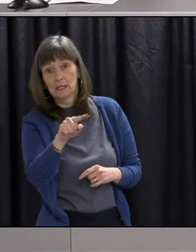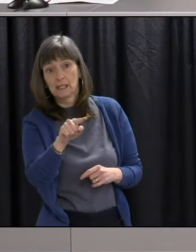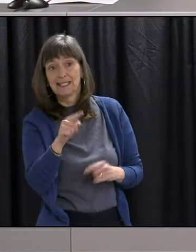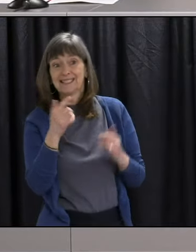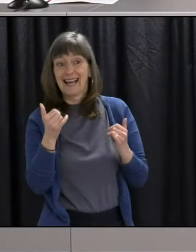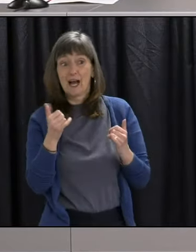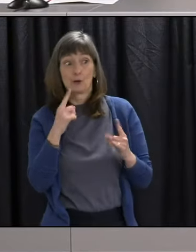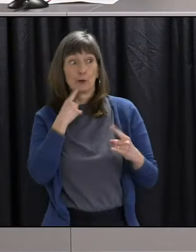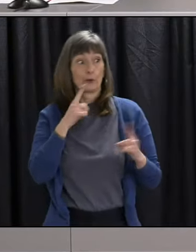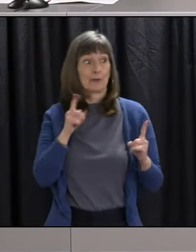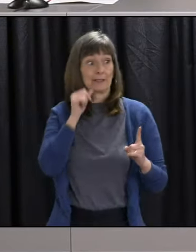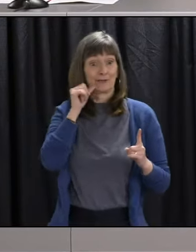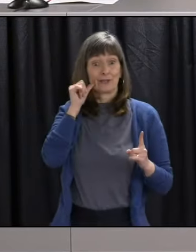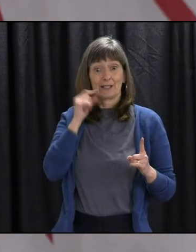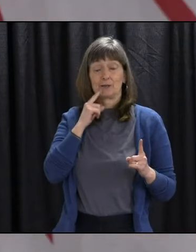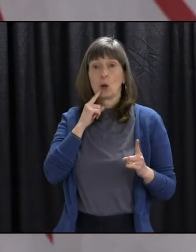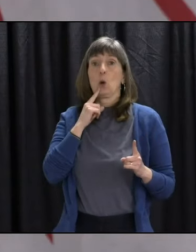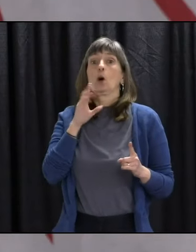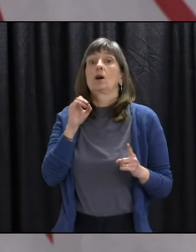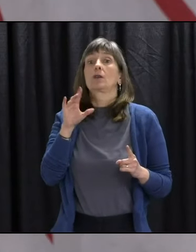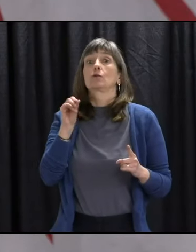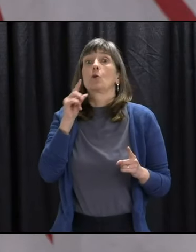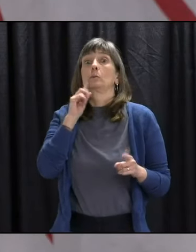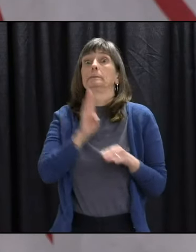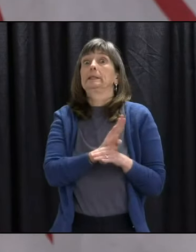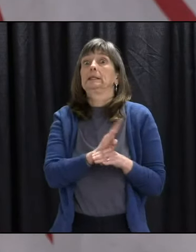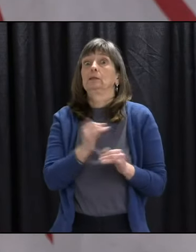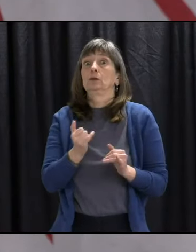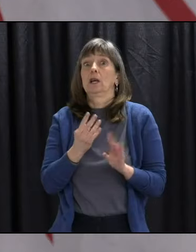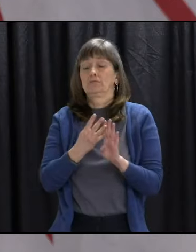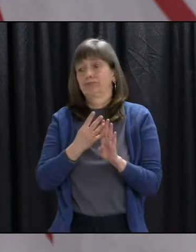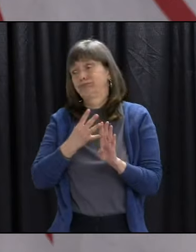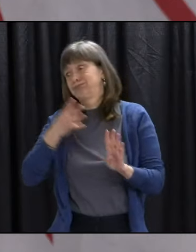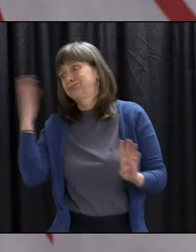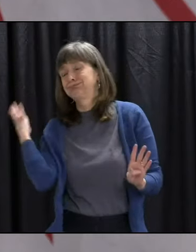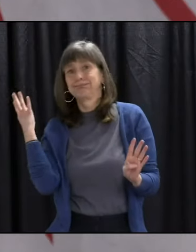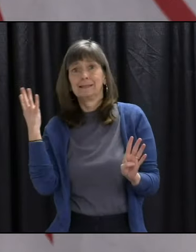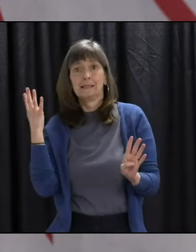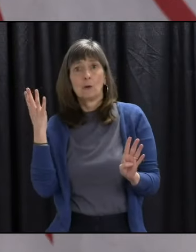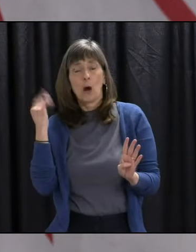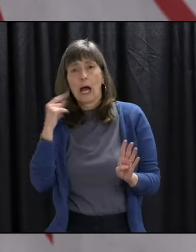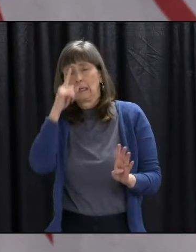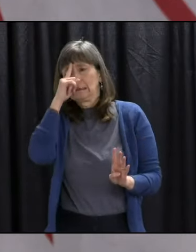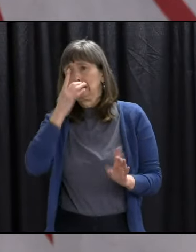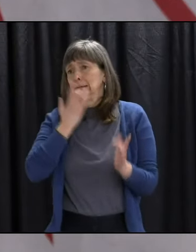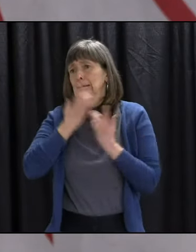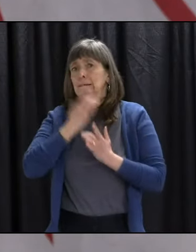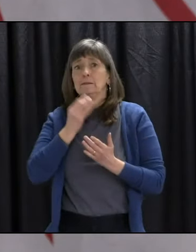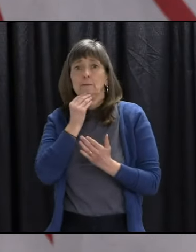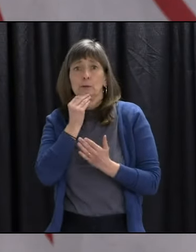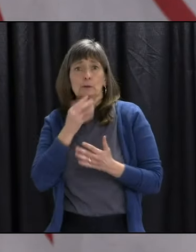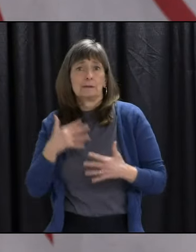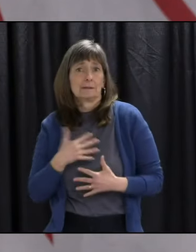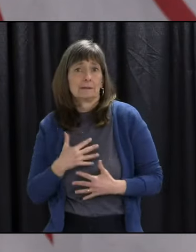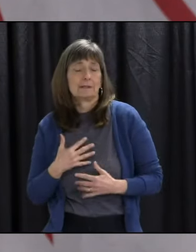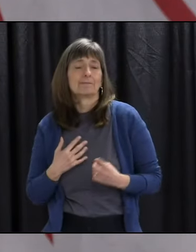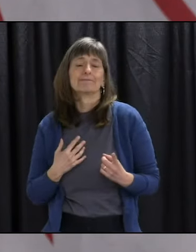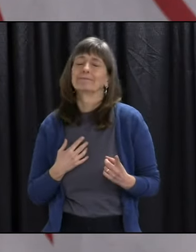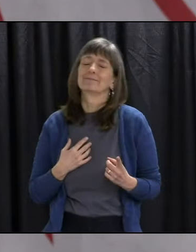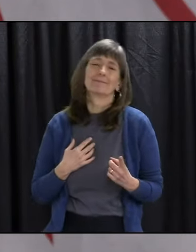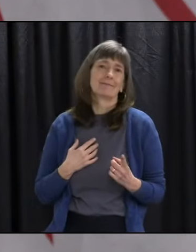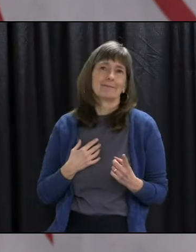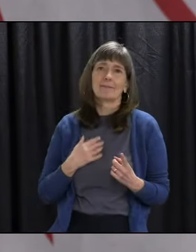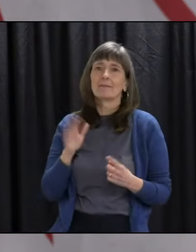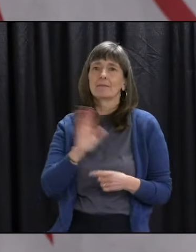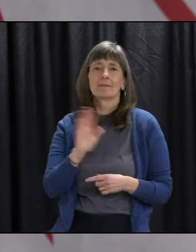worried? No, they don't. It's, as I've just mentioned in the comments that I've just made, is that we've been in discussions, and this subject has